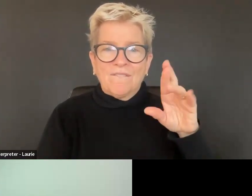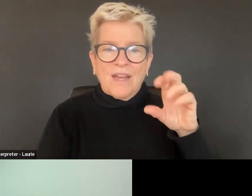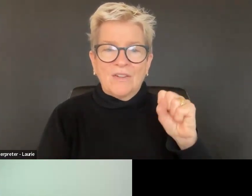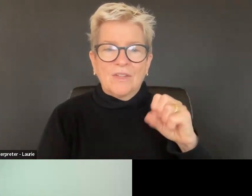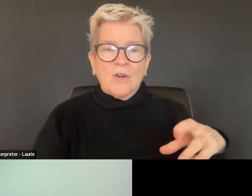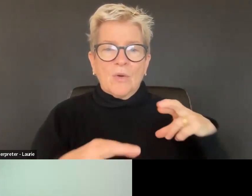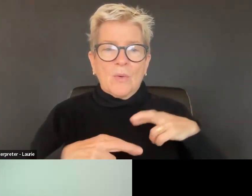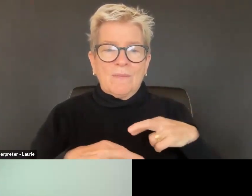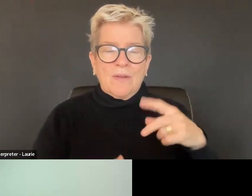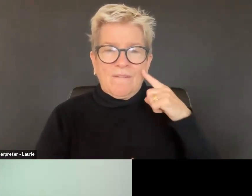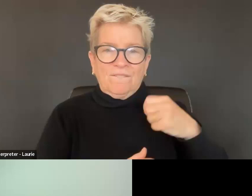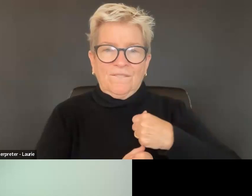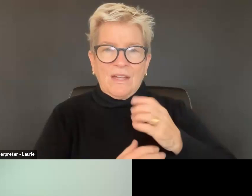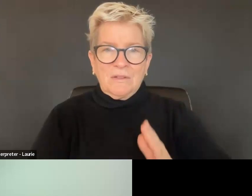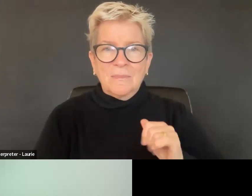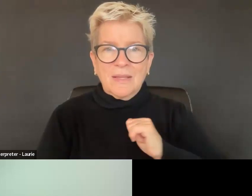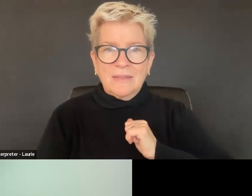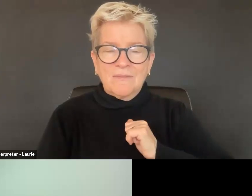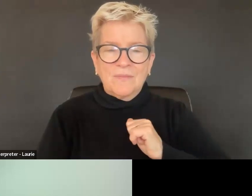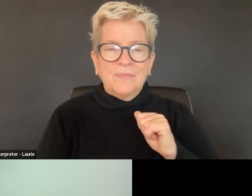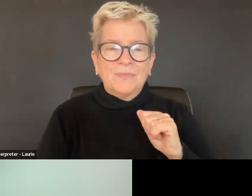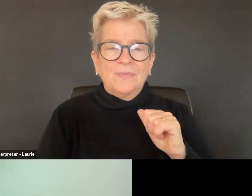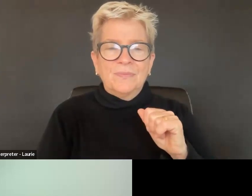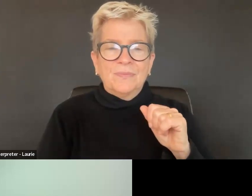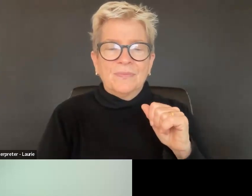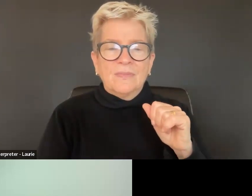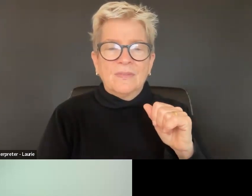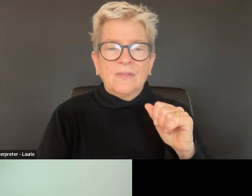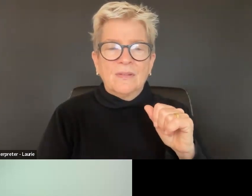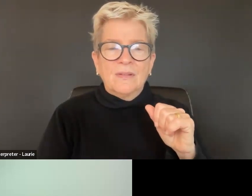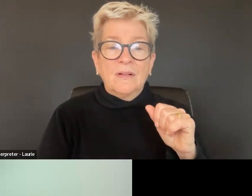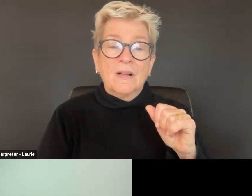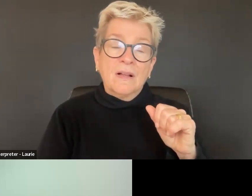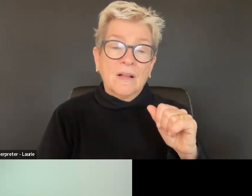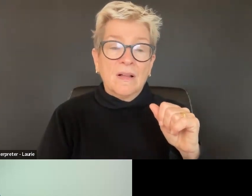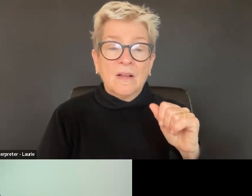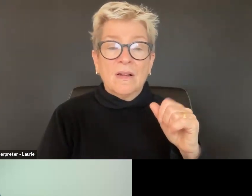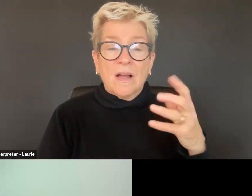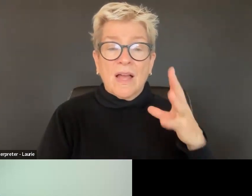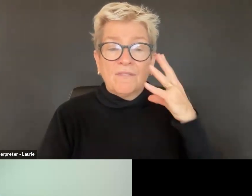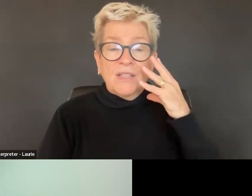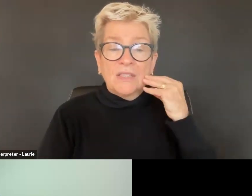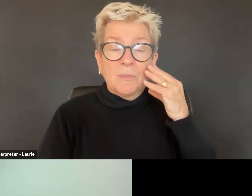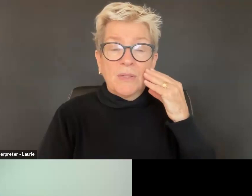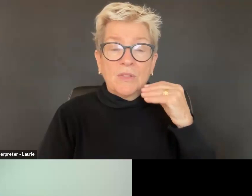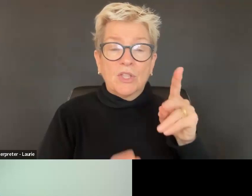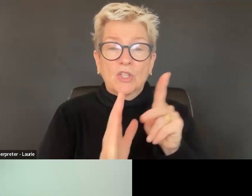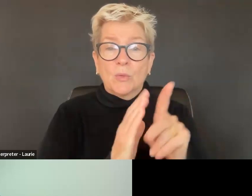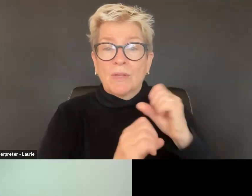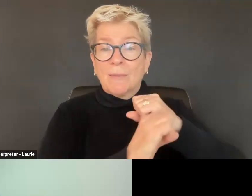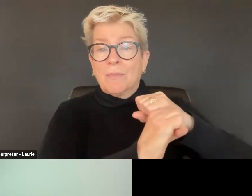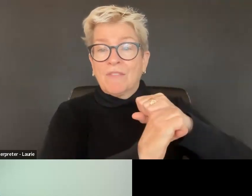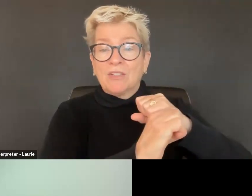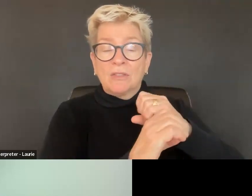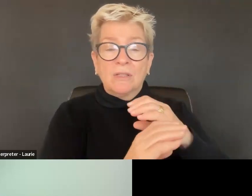retired combat veteran. I have experience in suicide prevention and working with